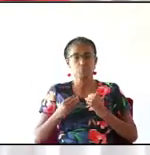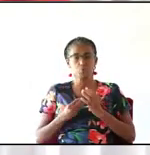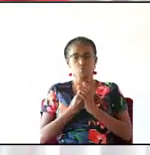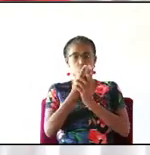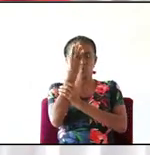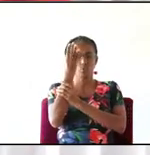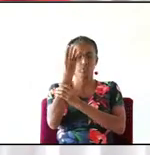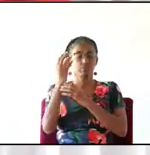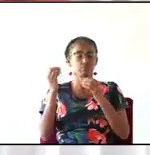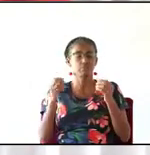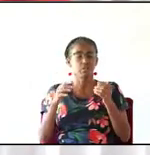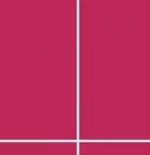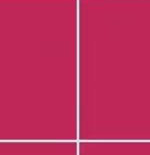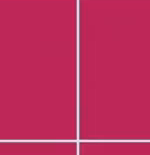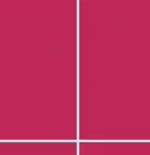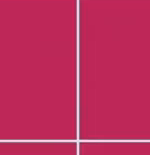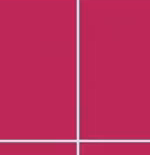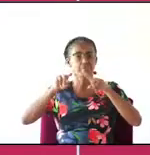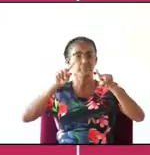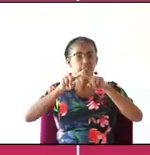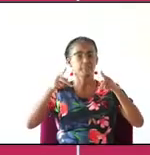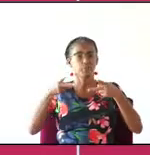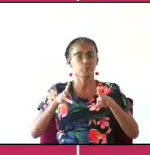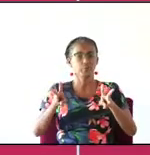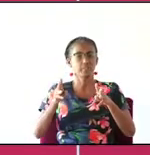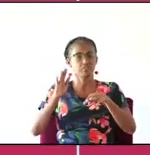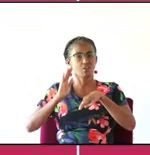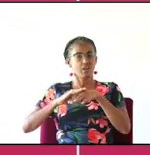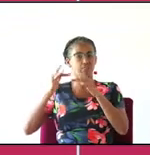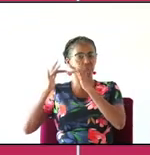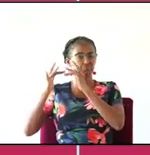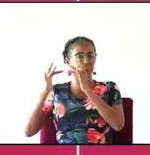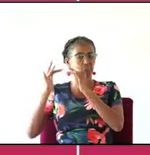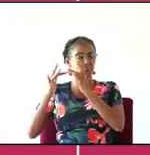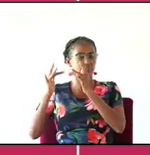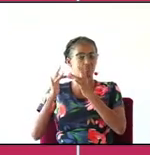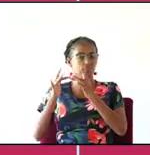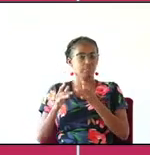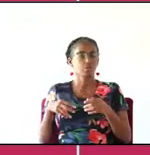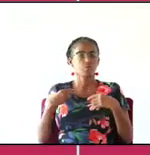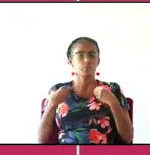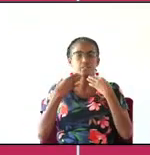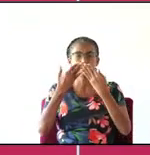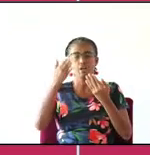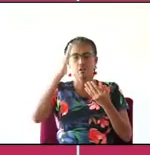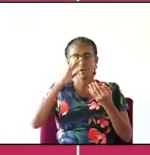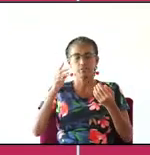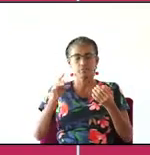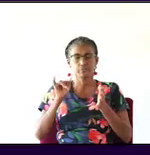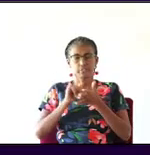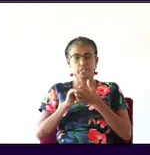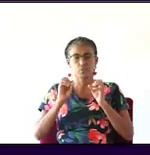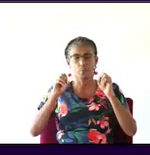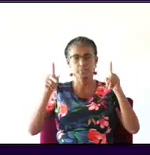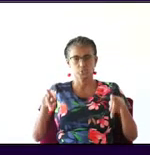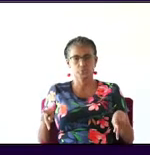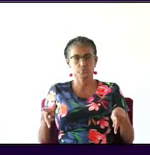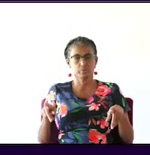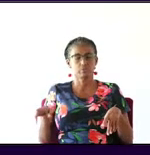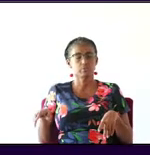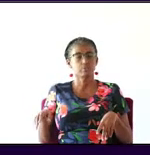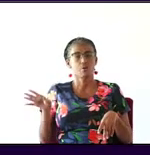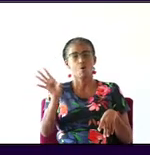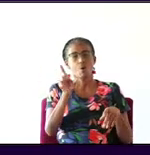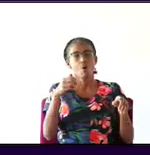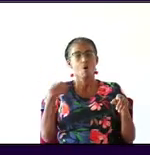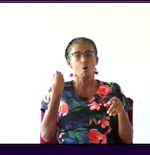as a result of COVID. We praise God for that opportunity. Our senior pastor, Reverend Dr.